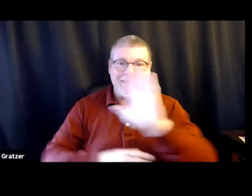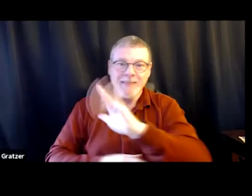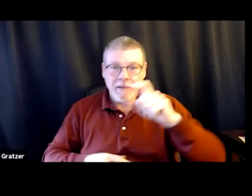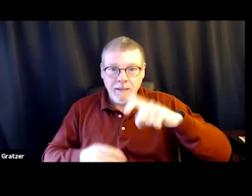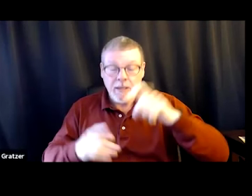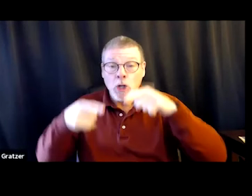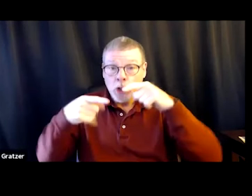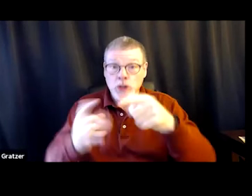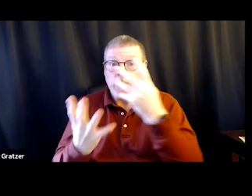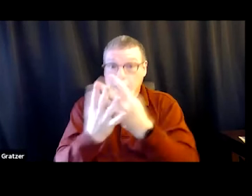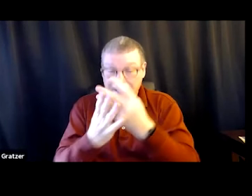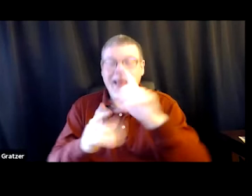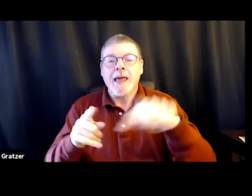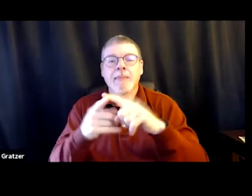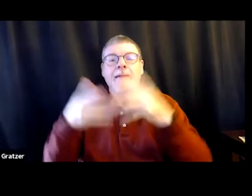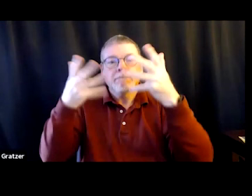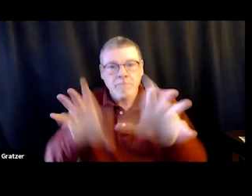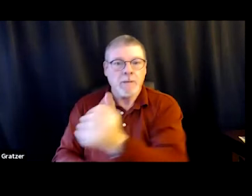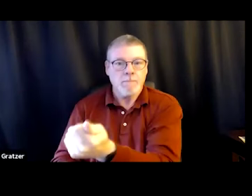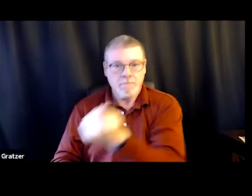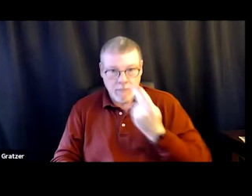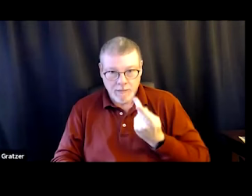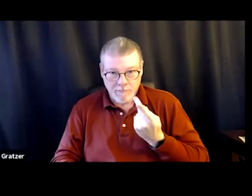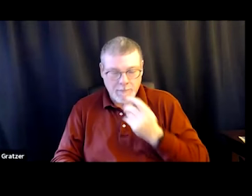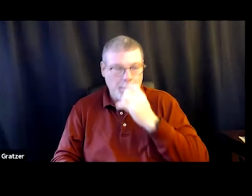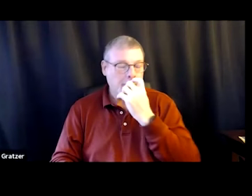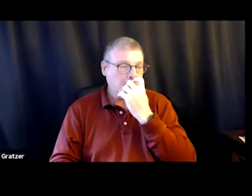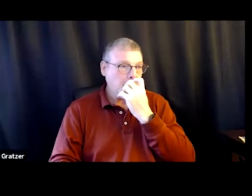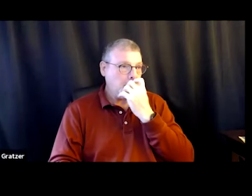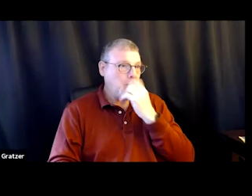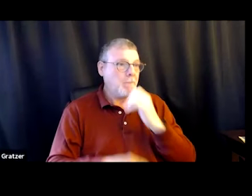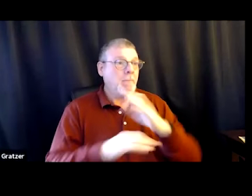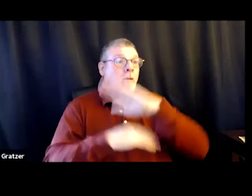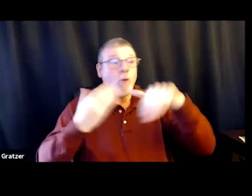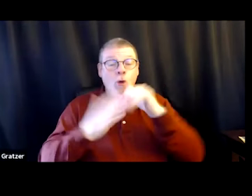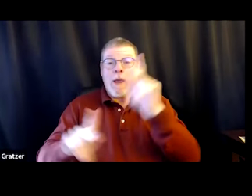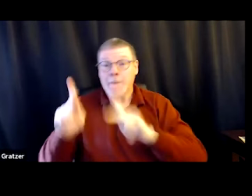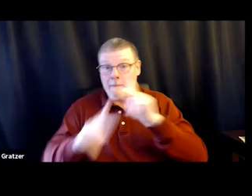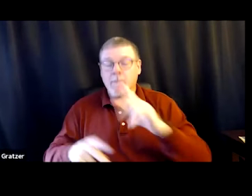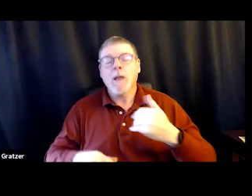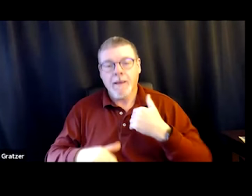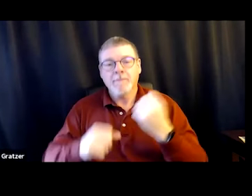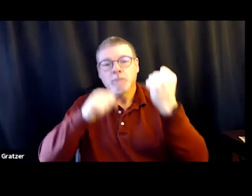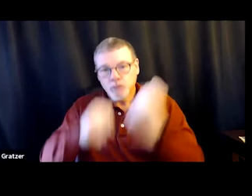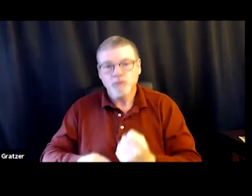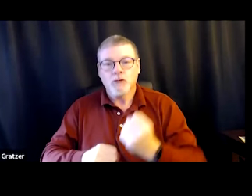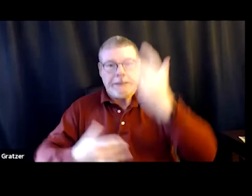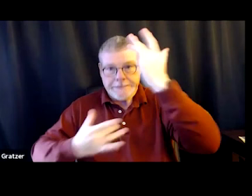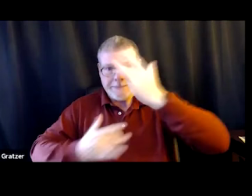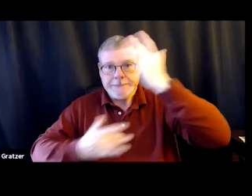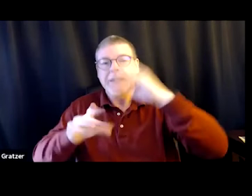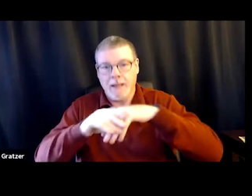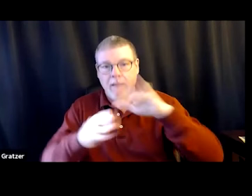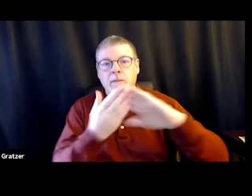and during reentry face. So we know that all persons who are incarcerated carry a heavier health burden than those in the